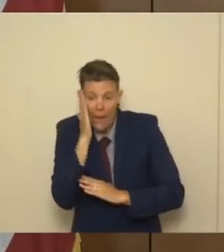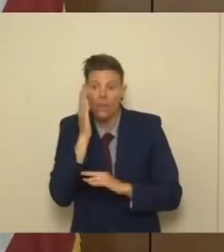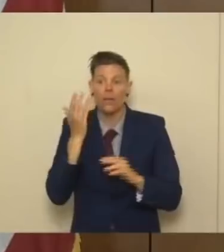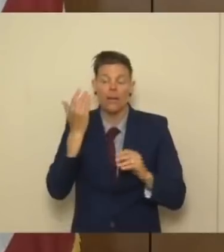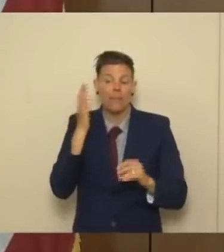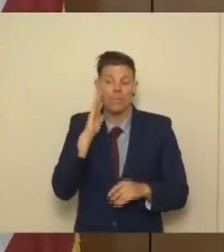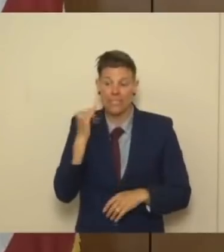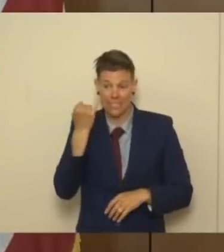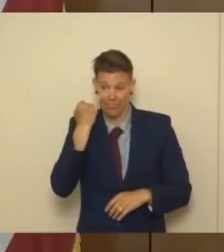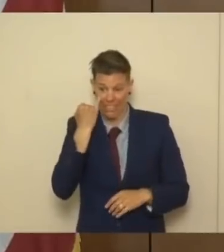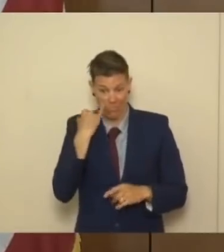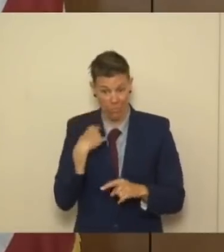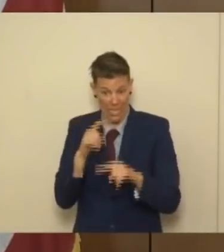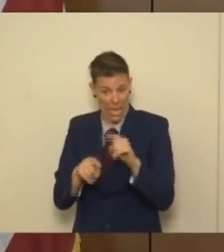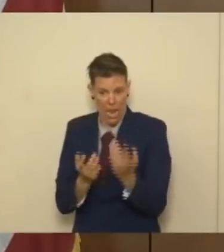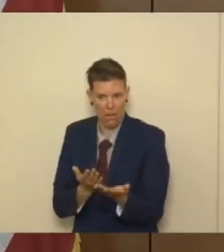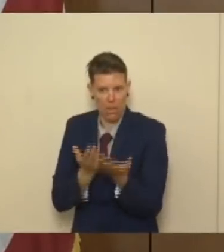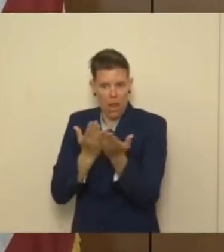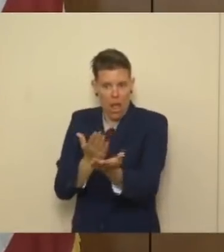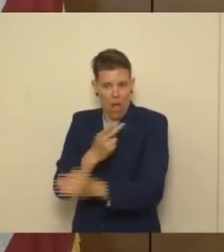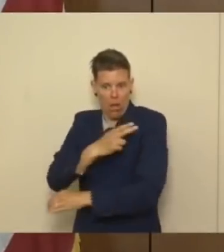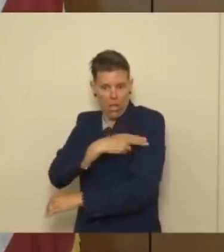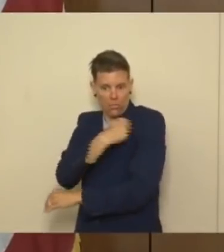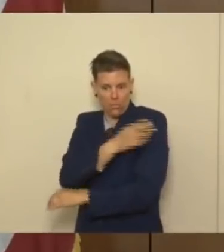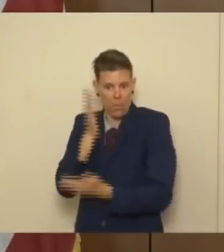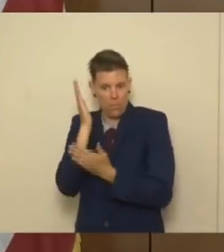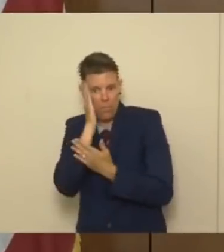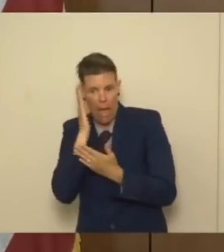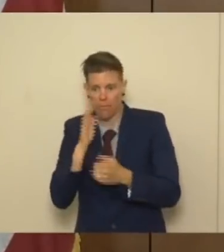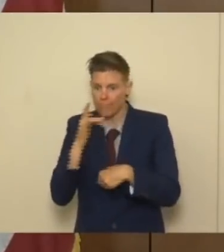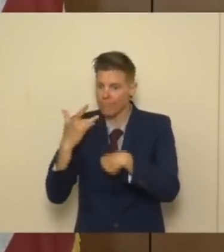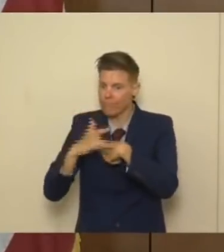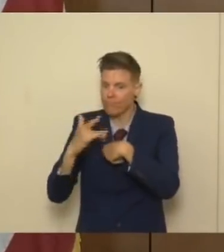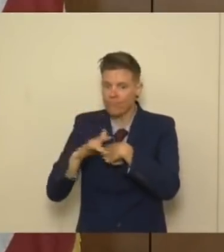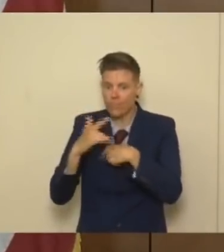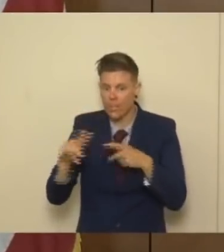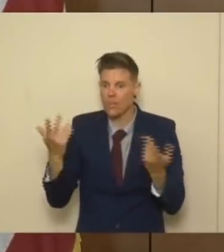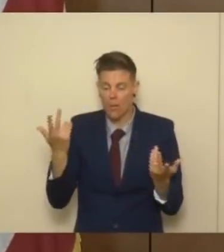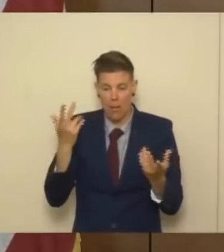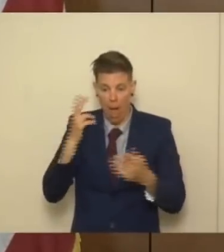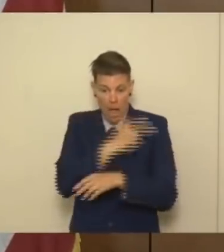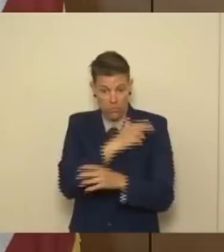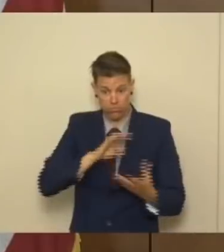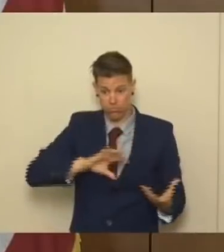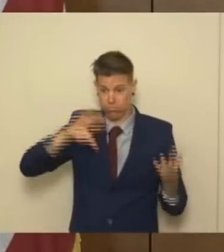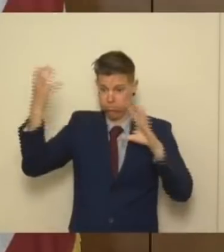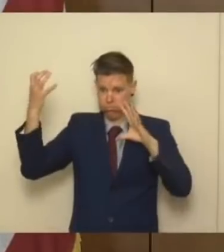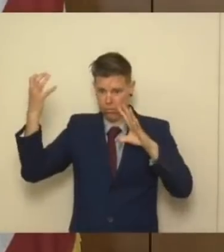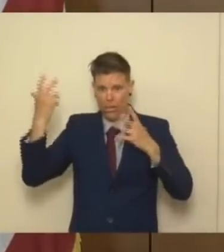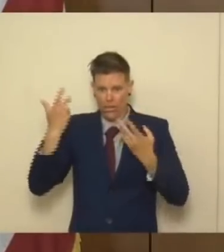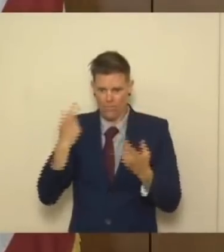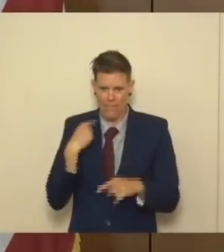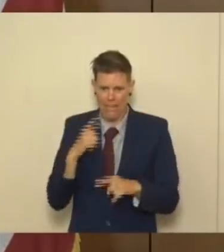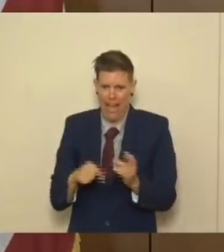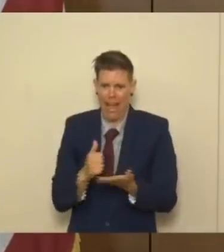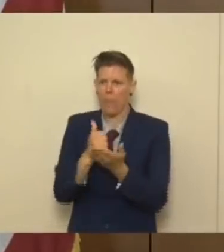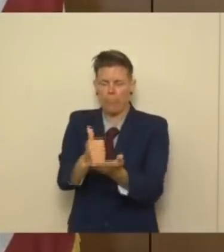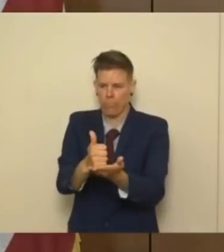system. So those 4 categories aren't going to shift. We know that those are the most meaningful